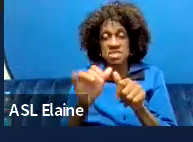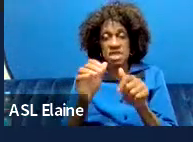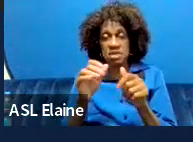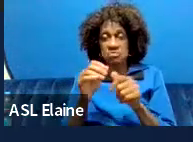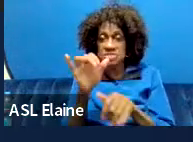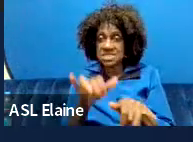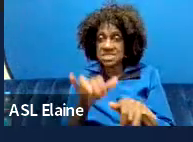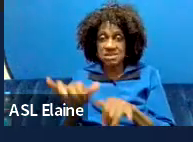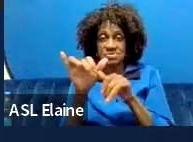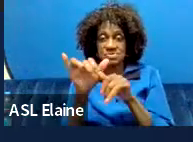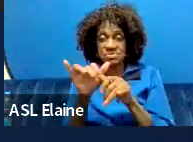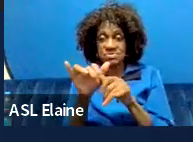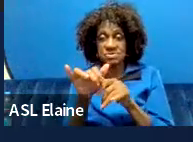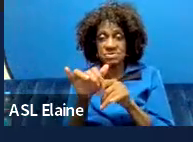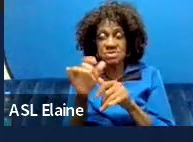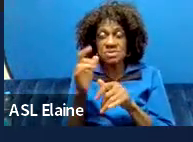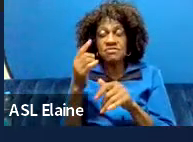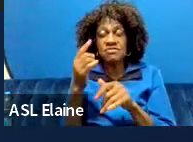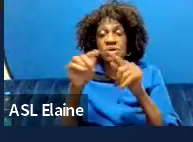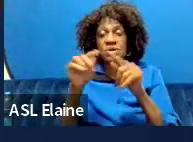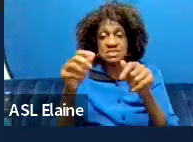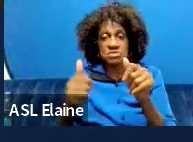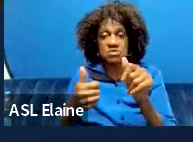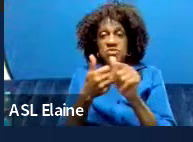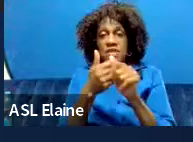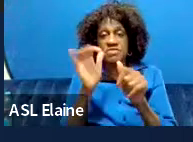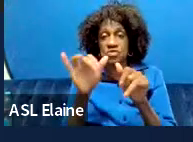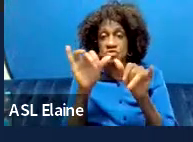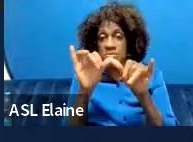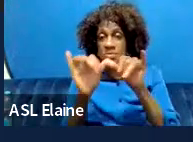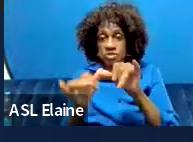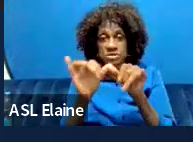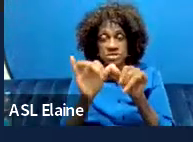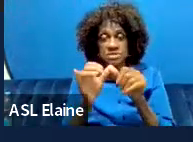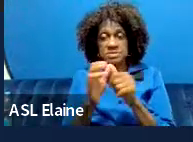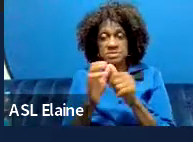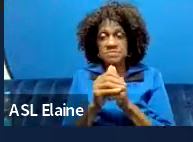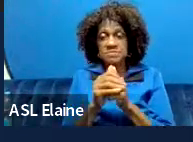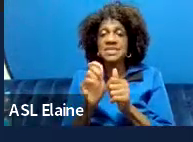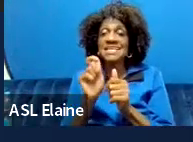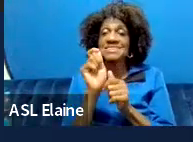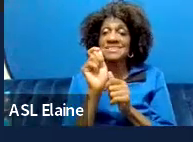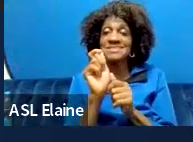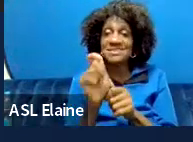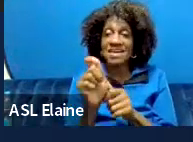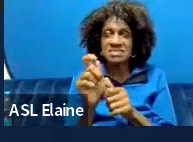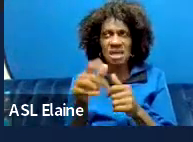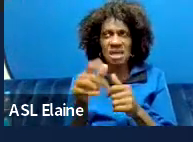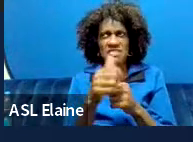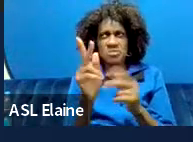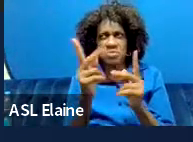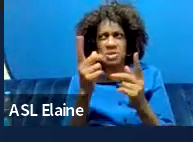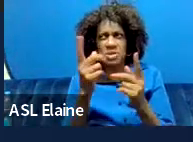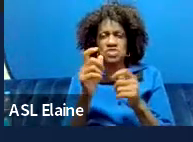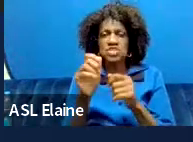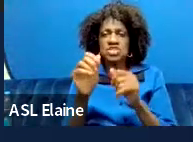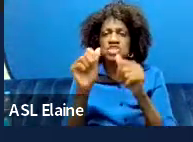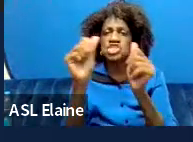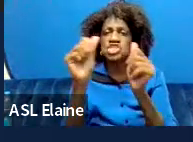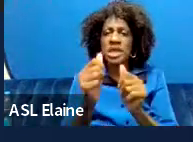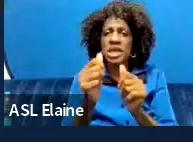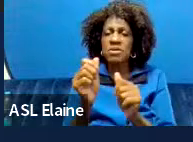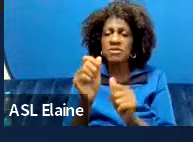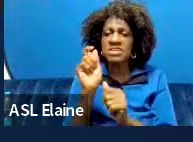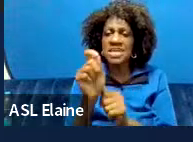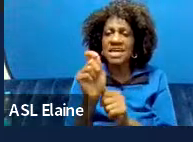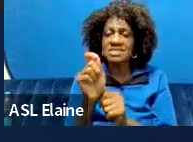the signs that comply with those measurements. Okay, so the dots, we also got some questions about the shape of dots.